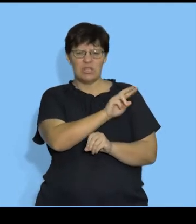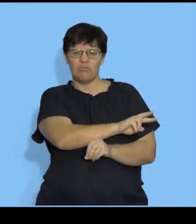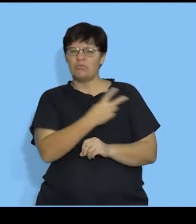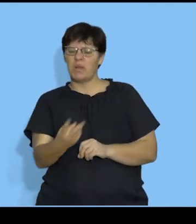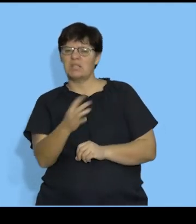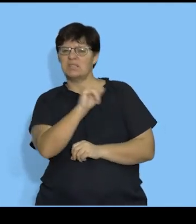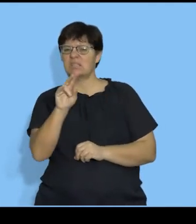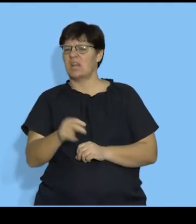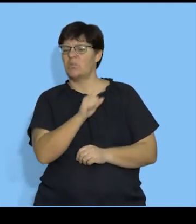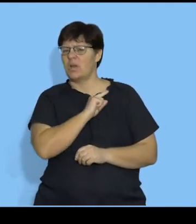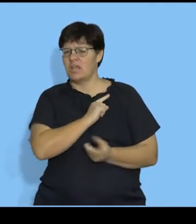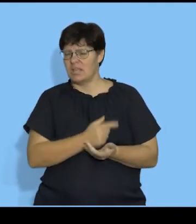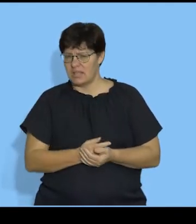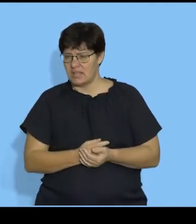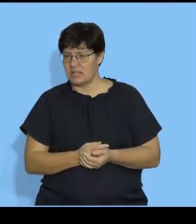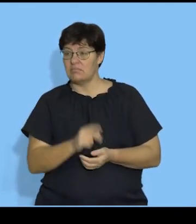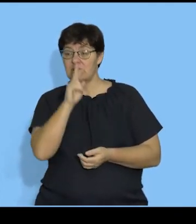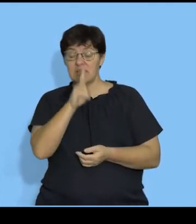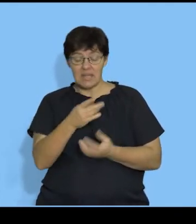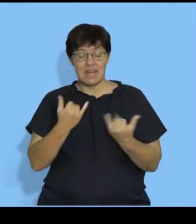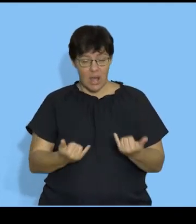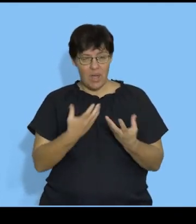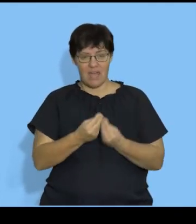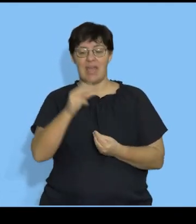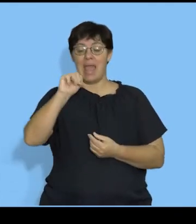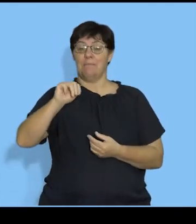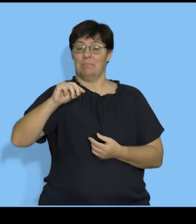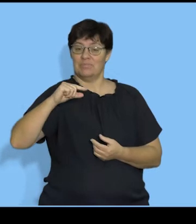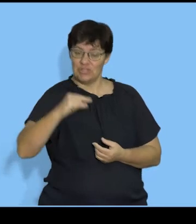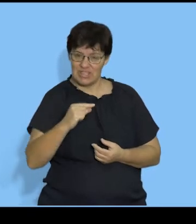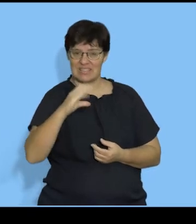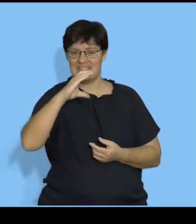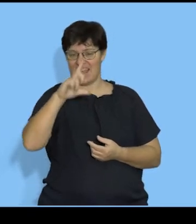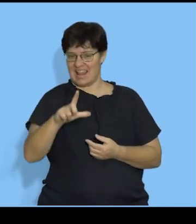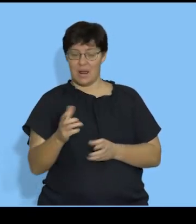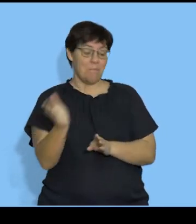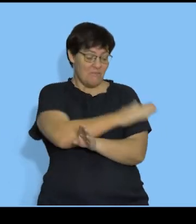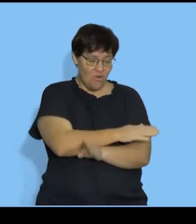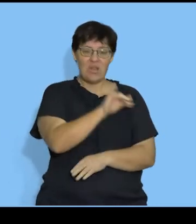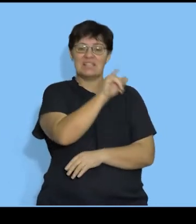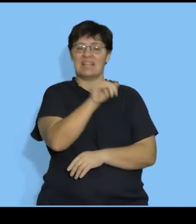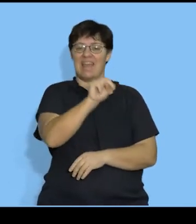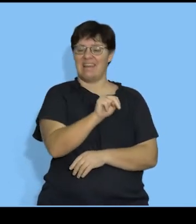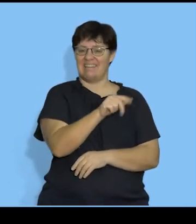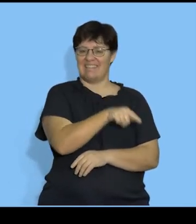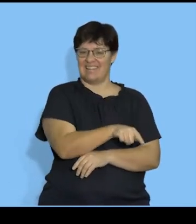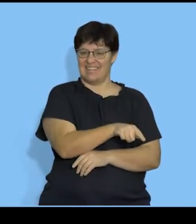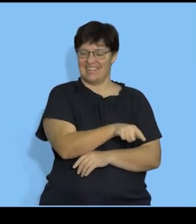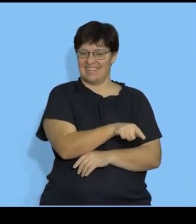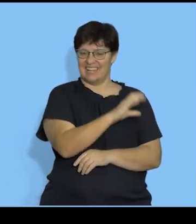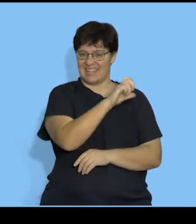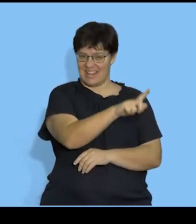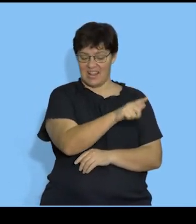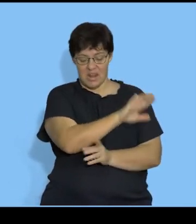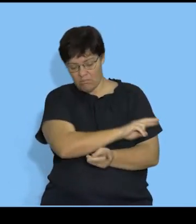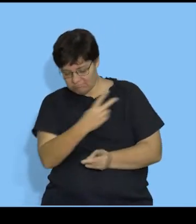see that in the solution now we have got magnesium chloride instead of zinc chloride, and then zinc actually